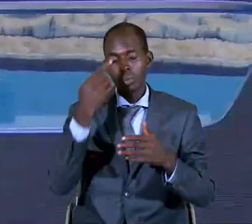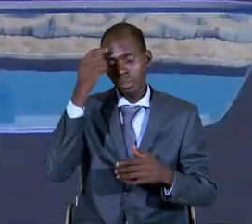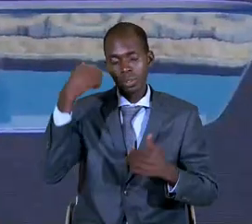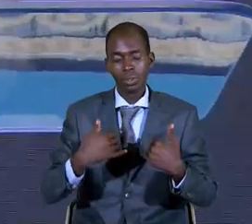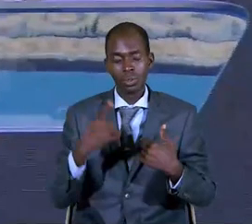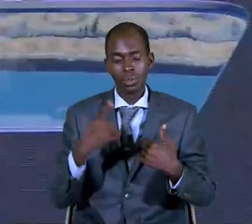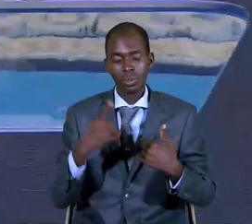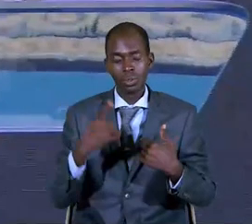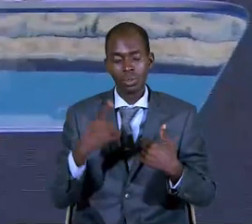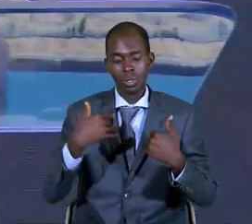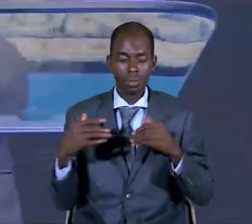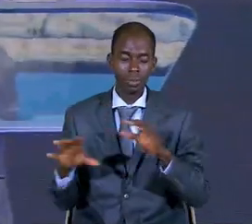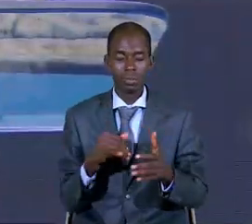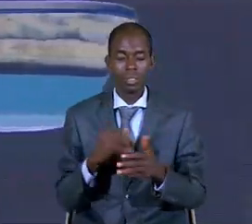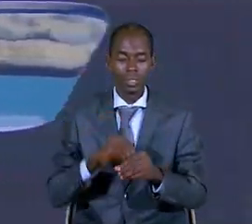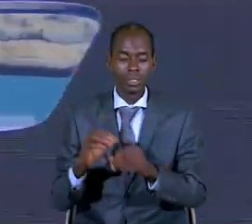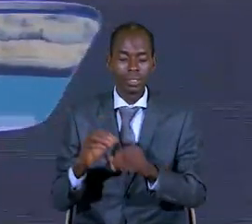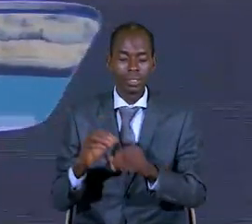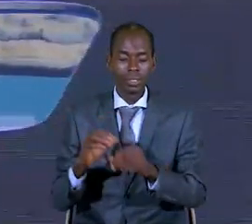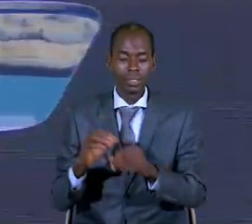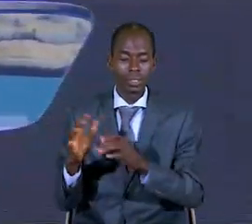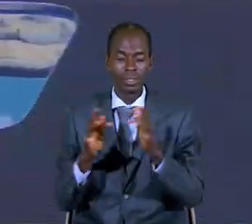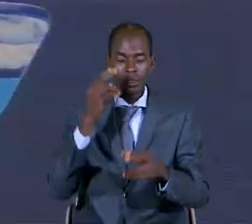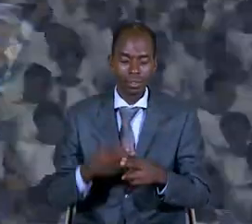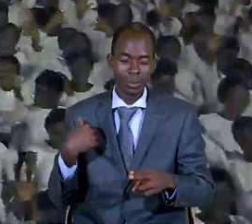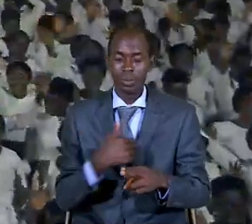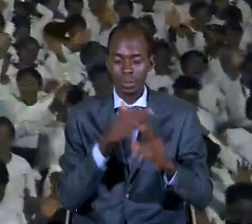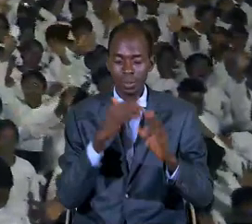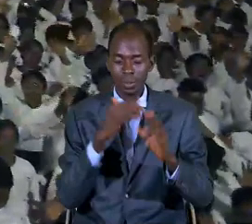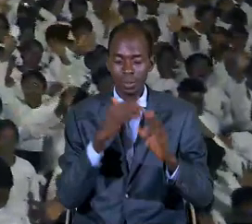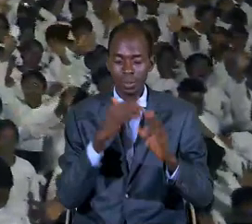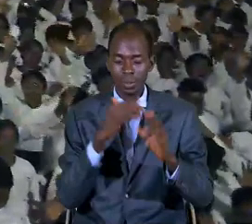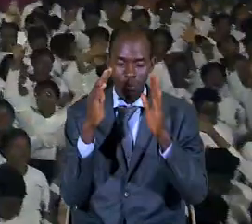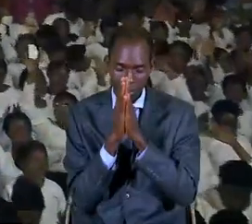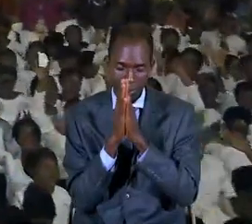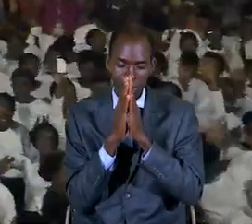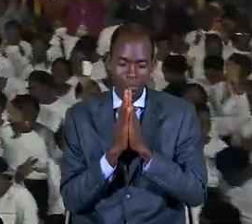done. In Jesus' name we pray.